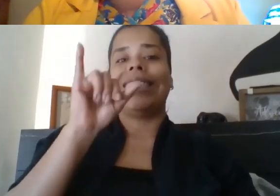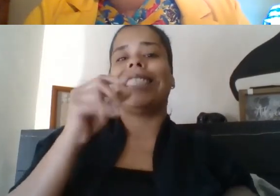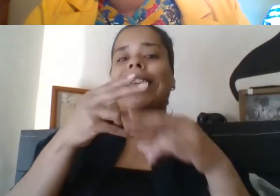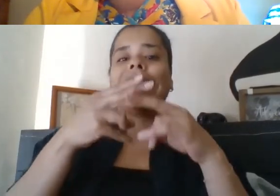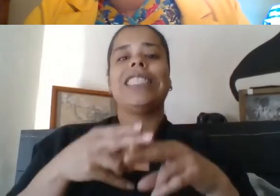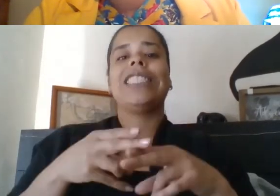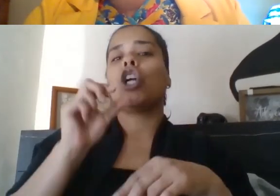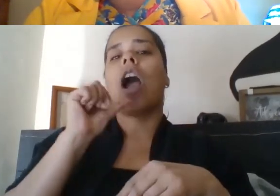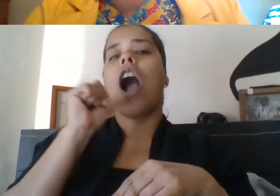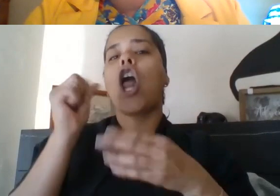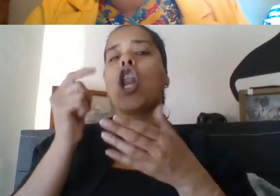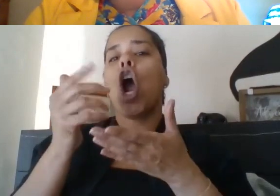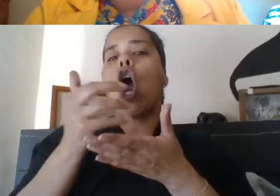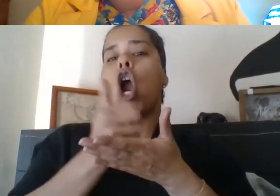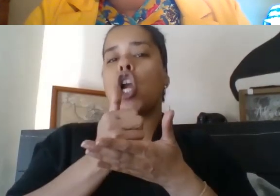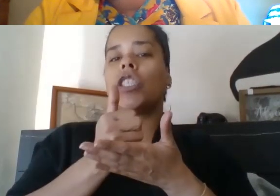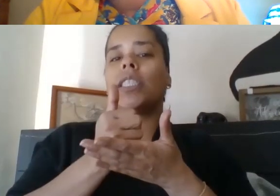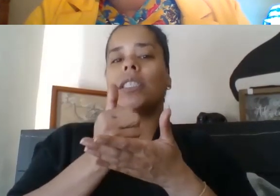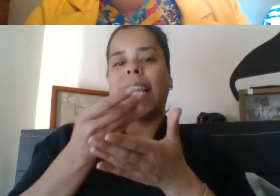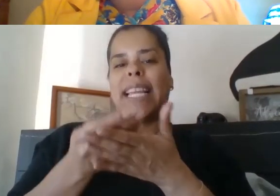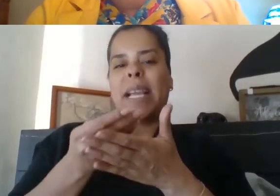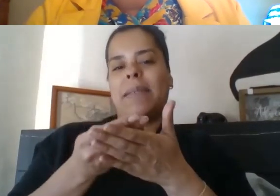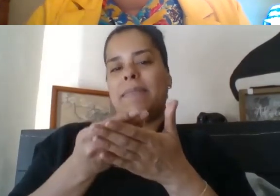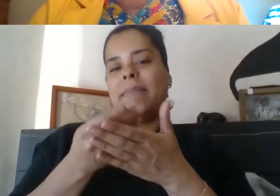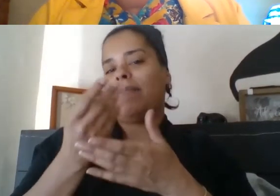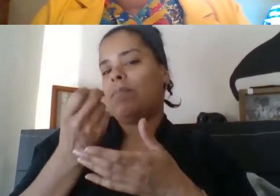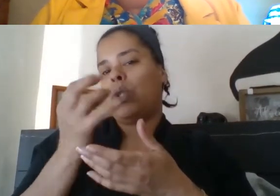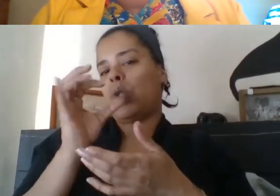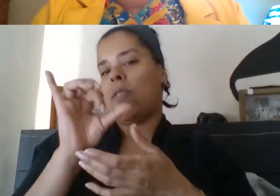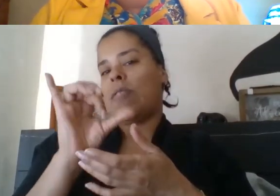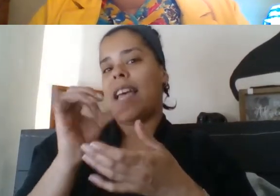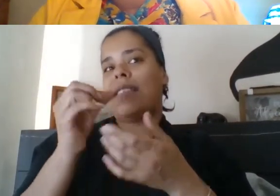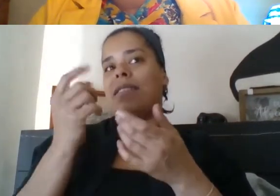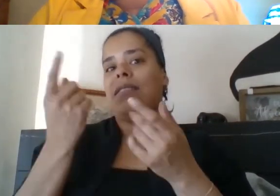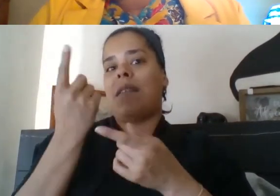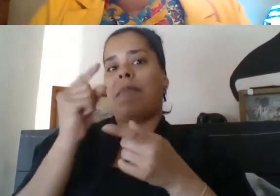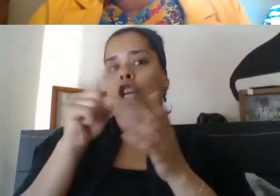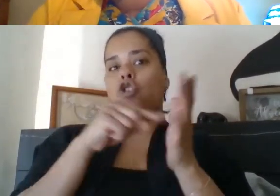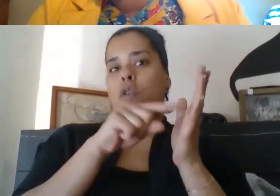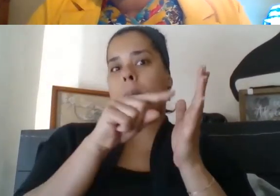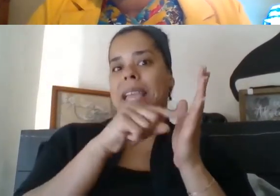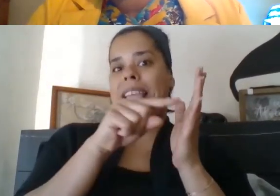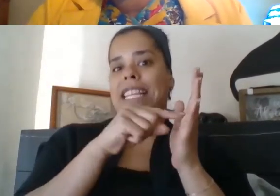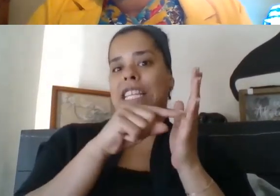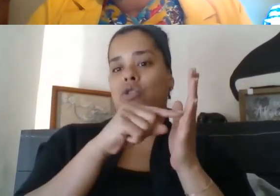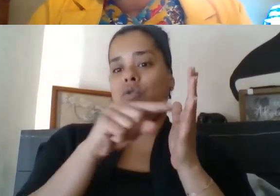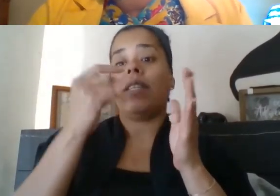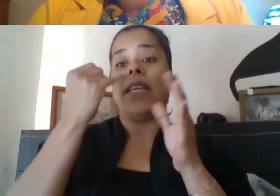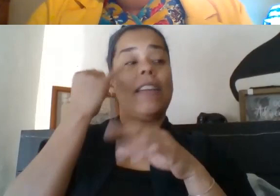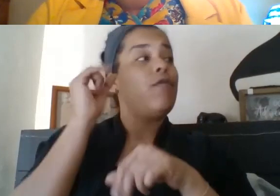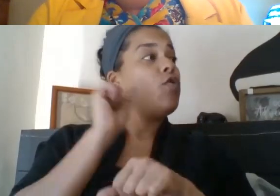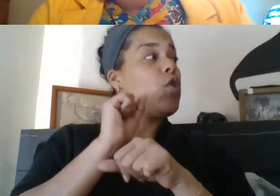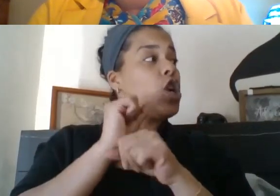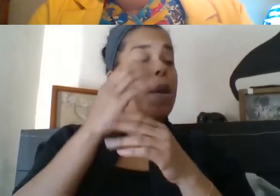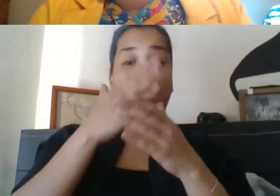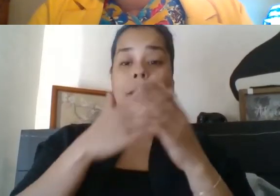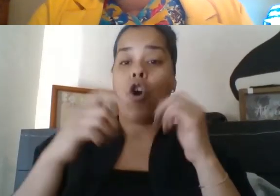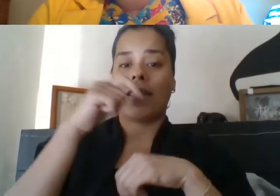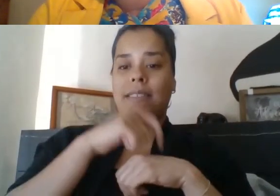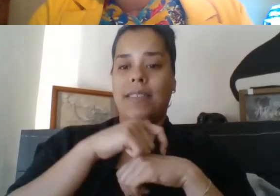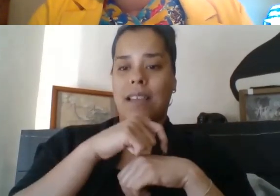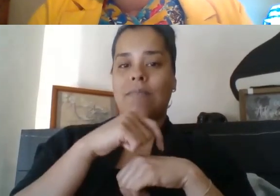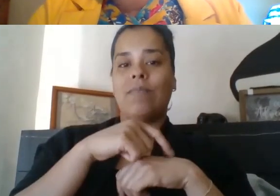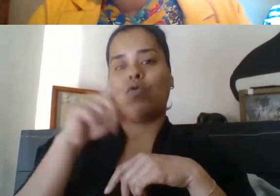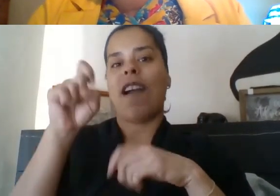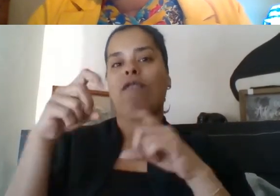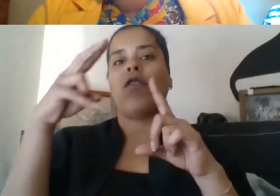income. So that's something that you have paid into and that you're receiving. If you're working part-time, you have to file taxes.